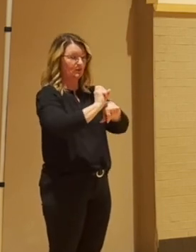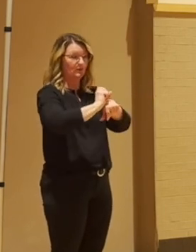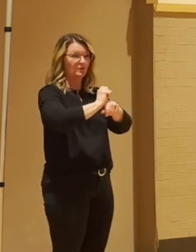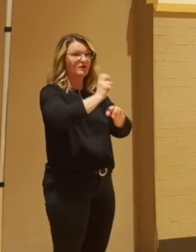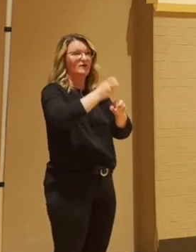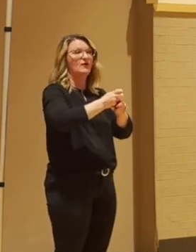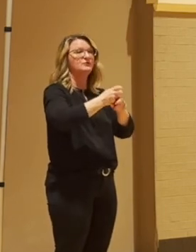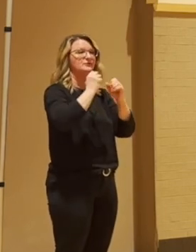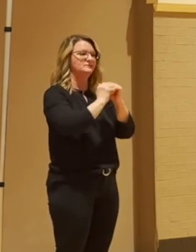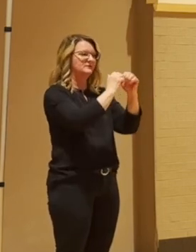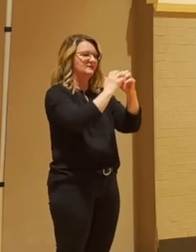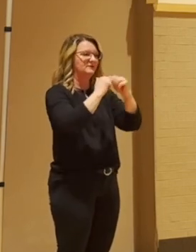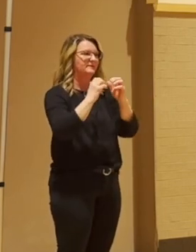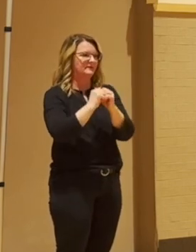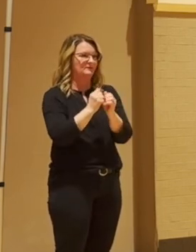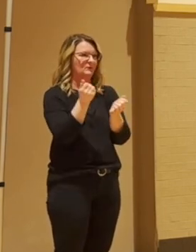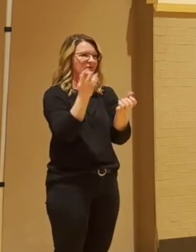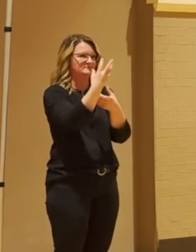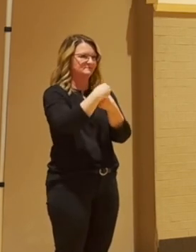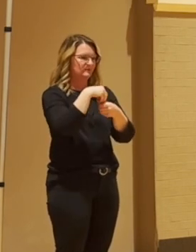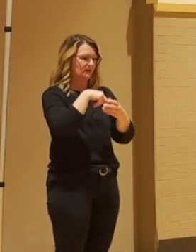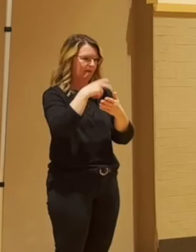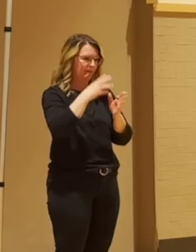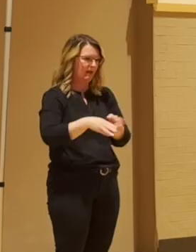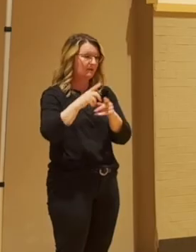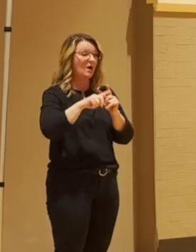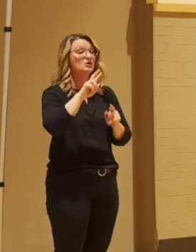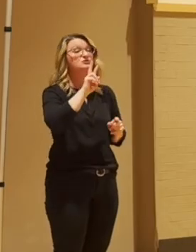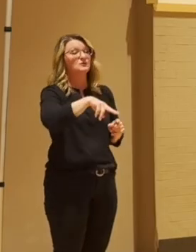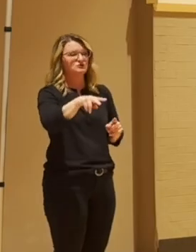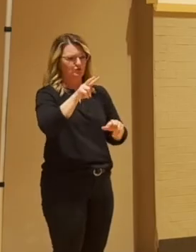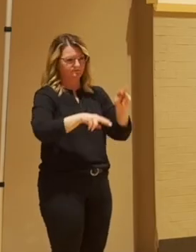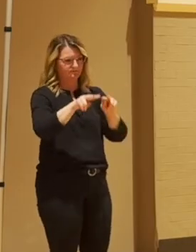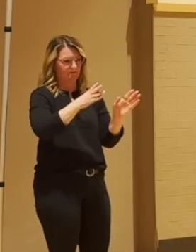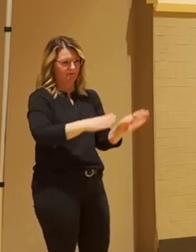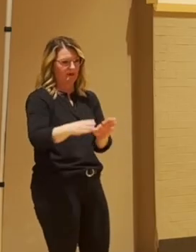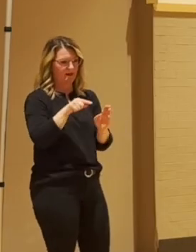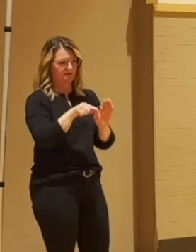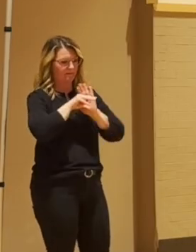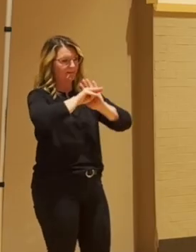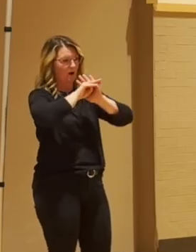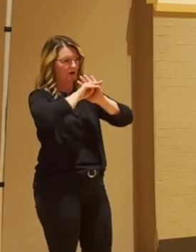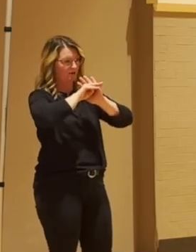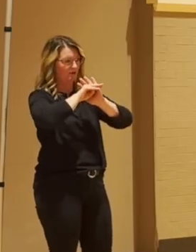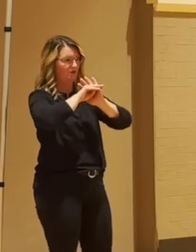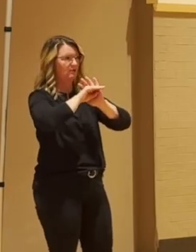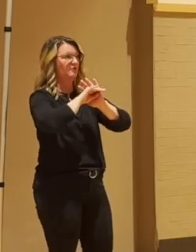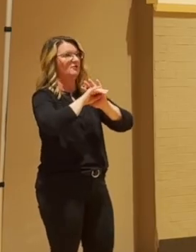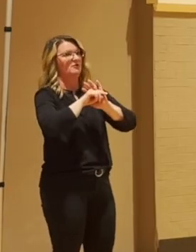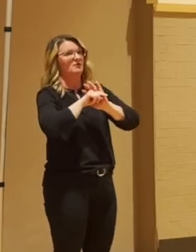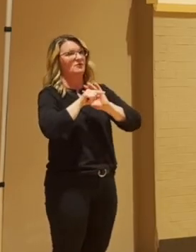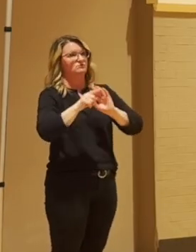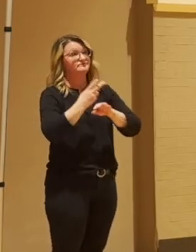to implement the things in that plan. But in 2022, we looked at our plan, we looked at the model, which we had used